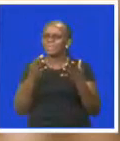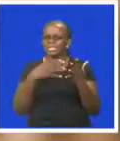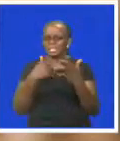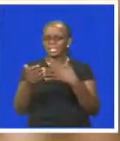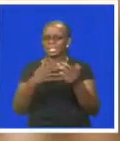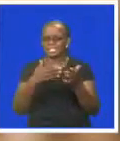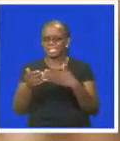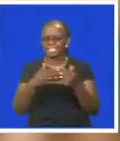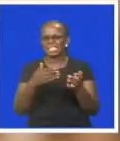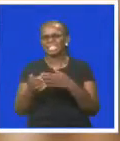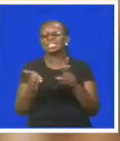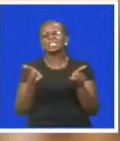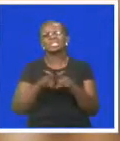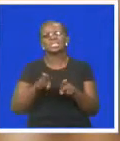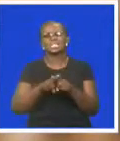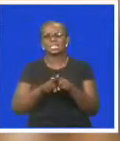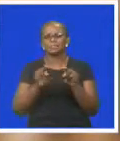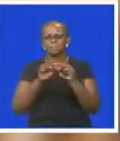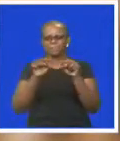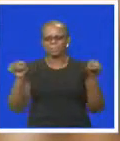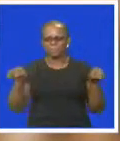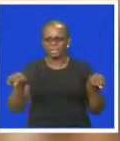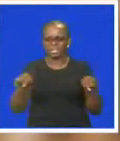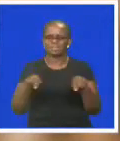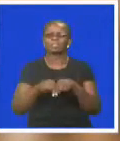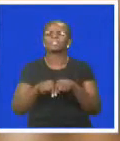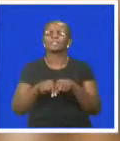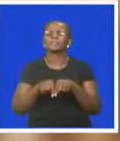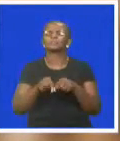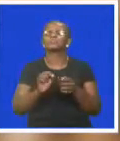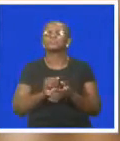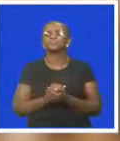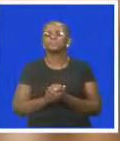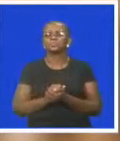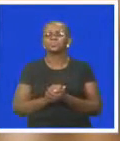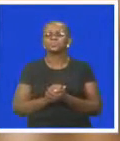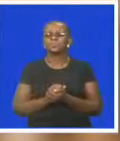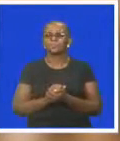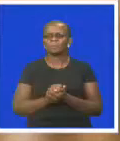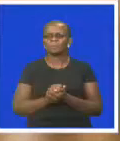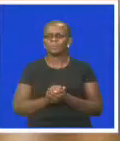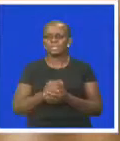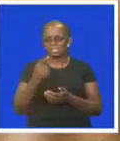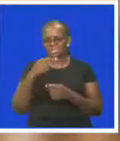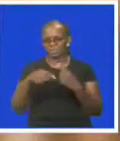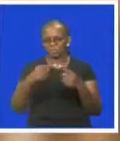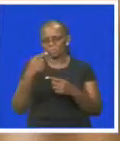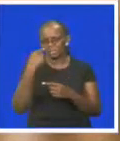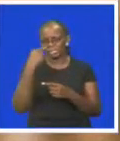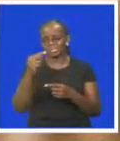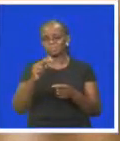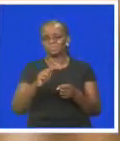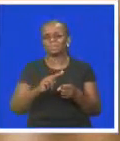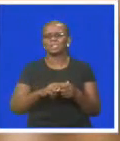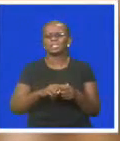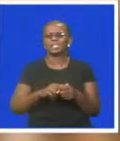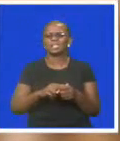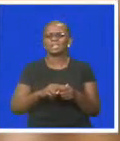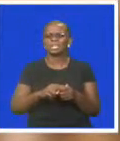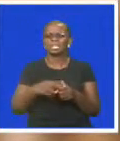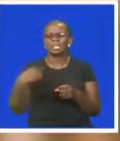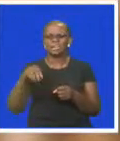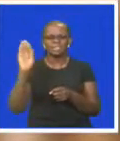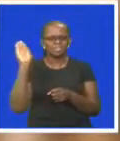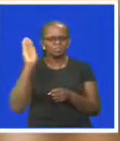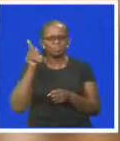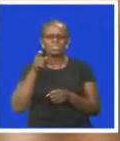that are in a rectangular shape. Now let us move on to this one. No, someone is saying it's a